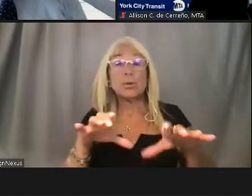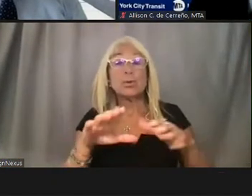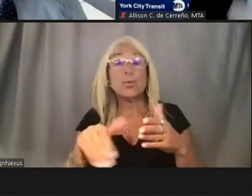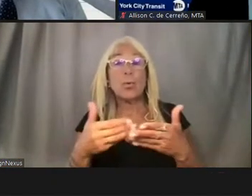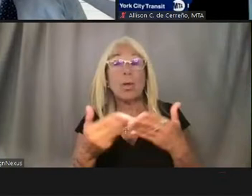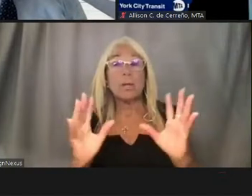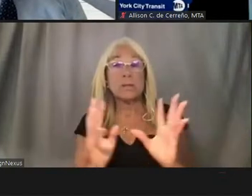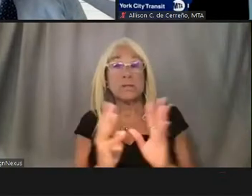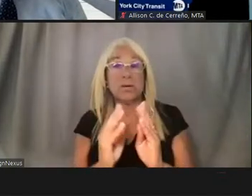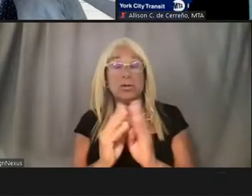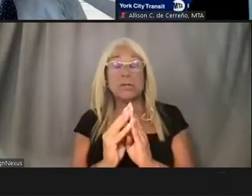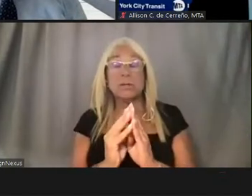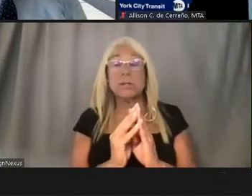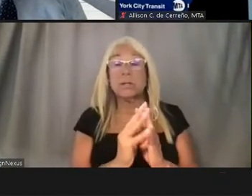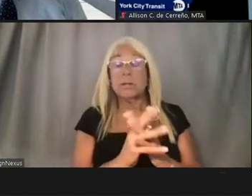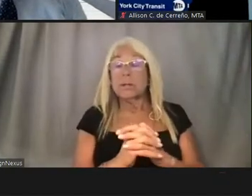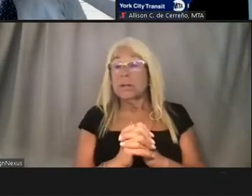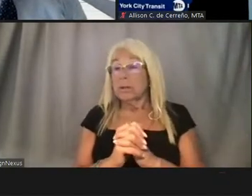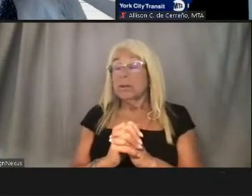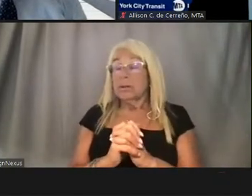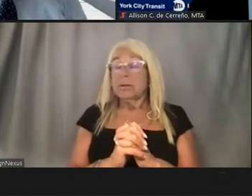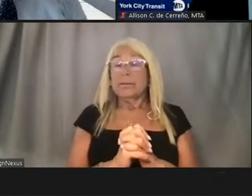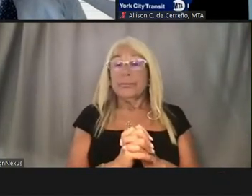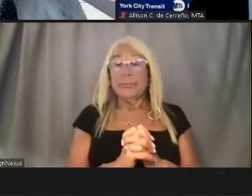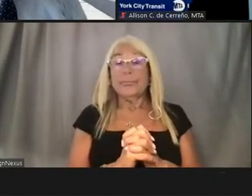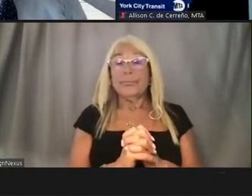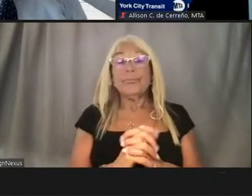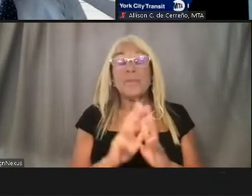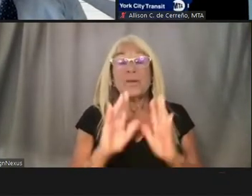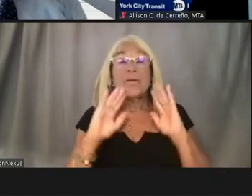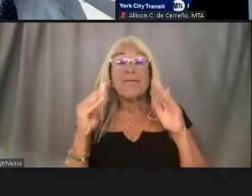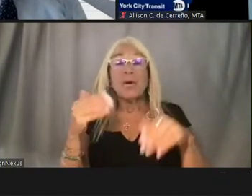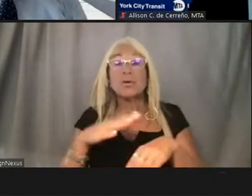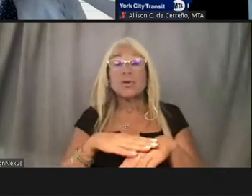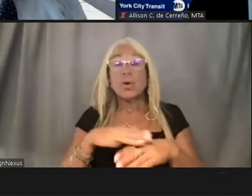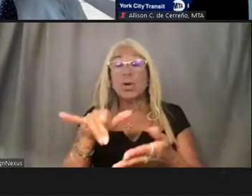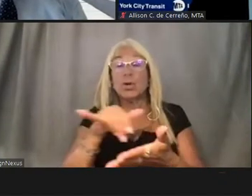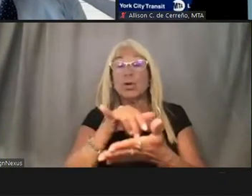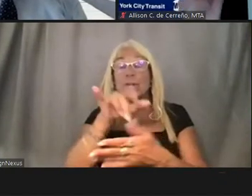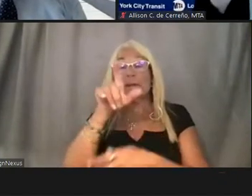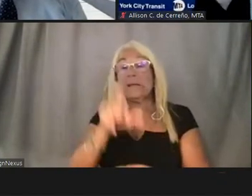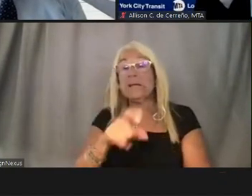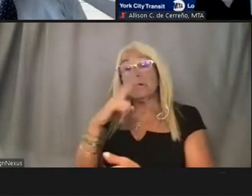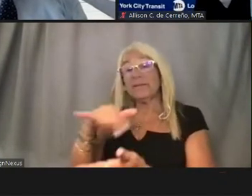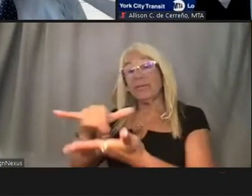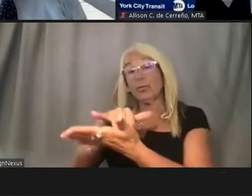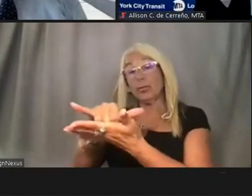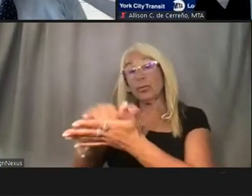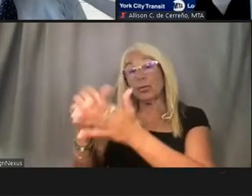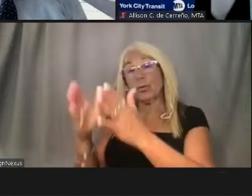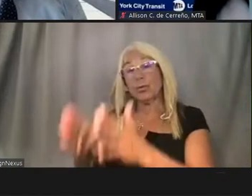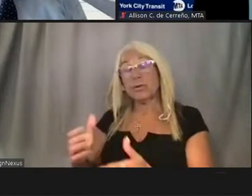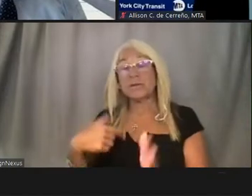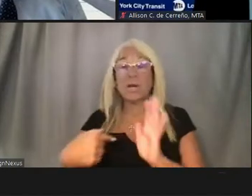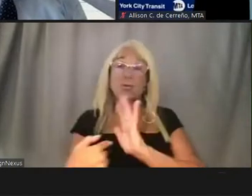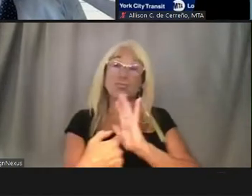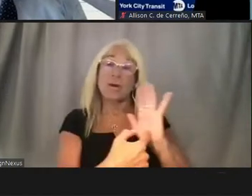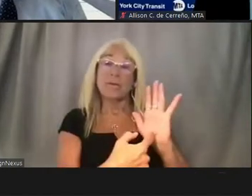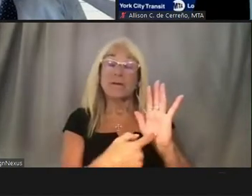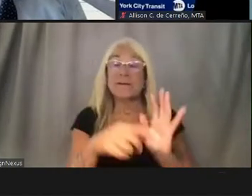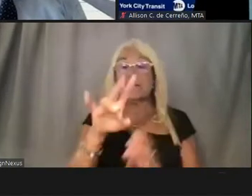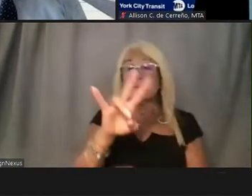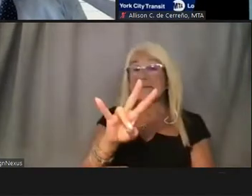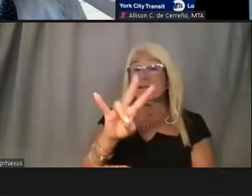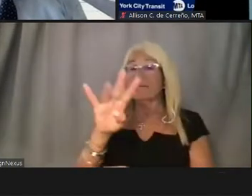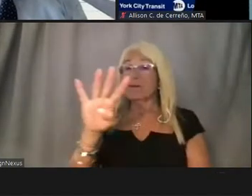hearings and to to really focus on the needs of New Yorkers as some member who I represent the 74th